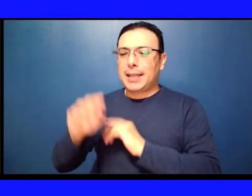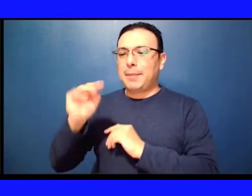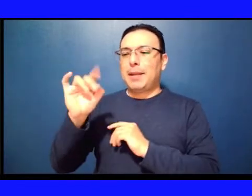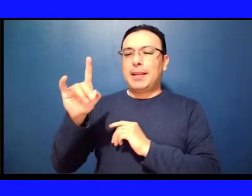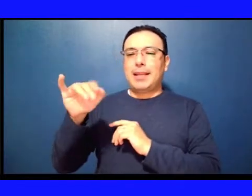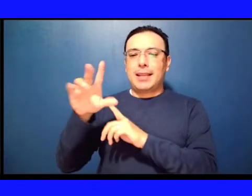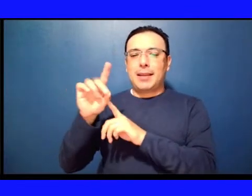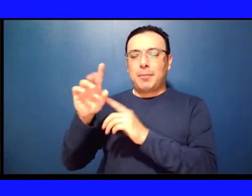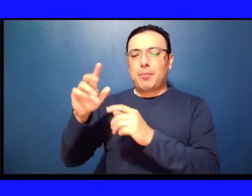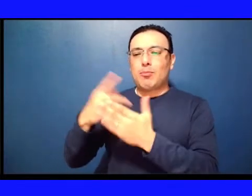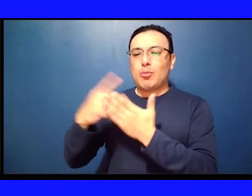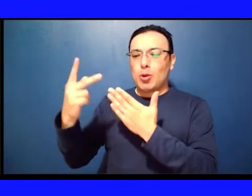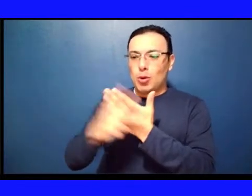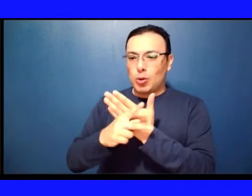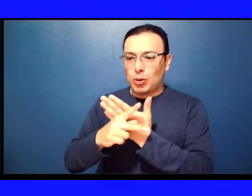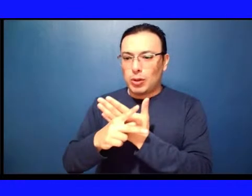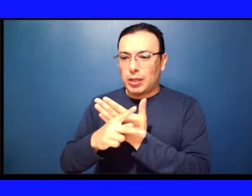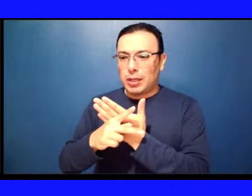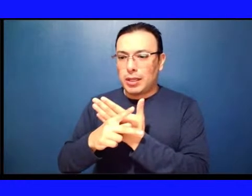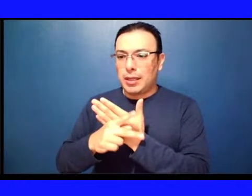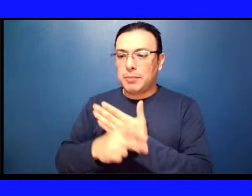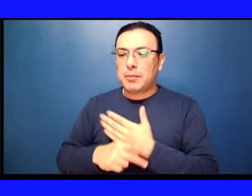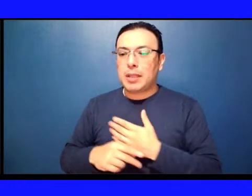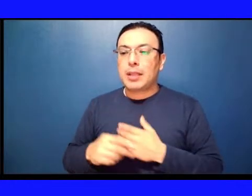that all fits together.